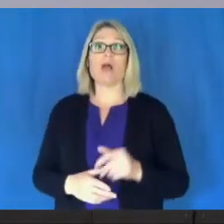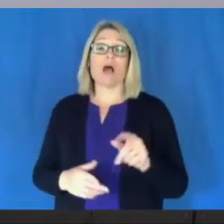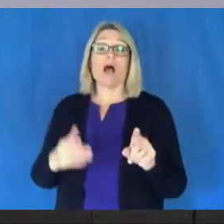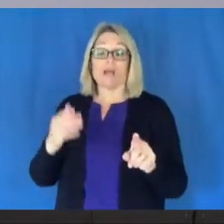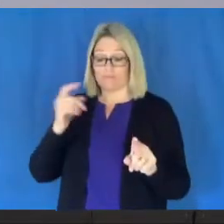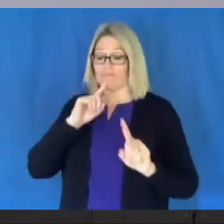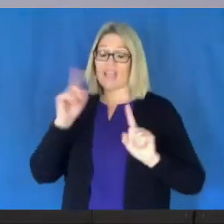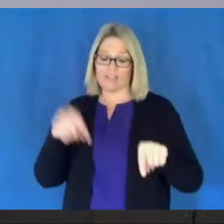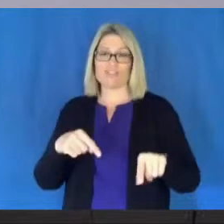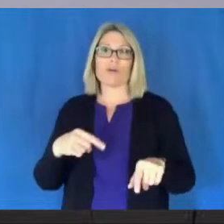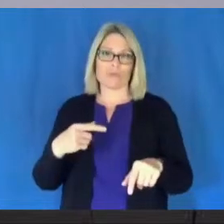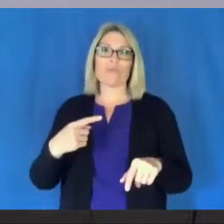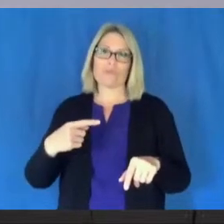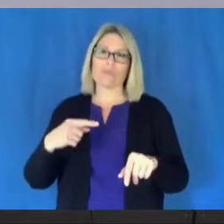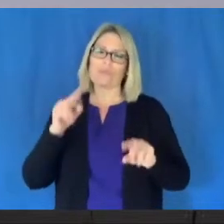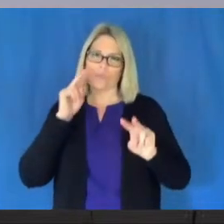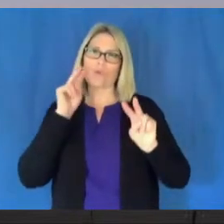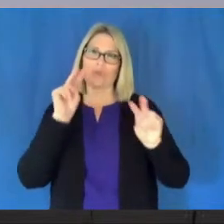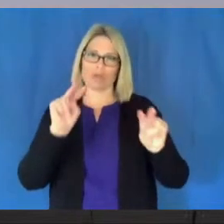to